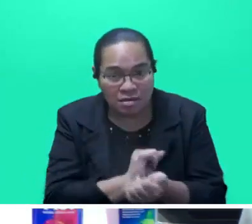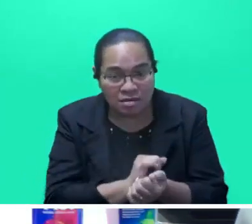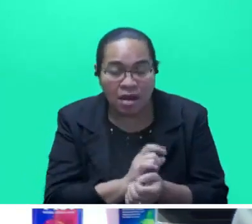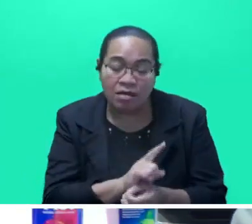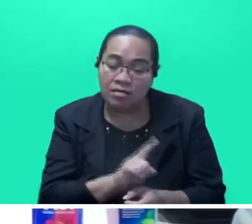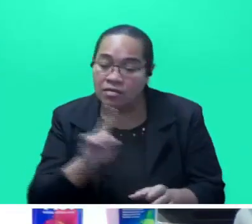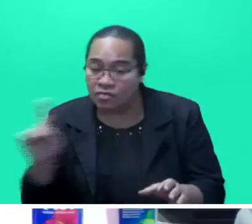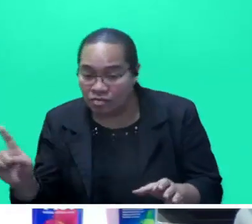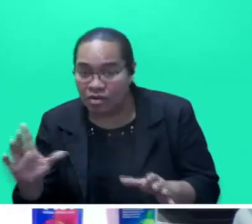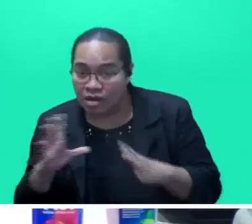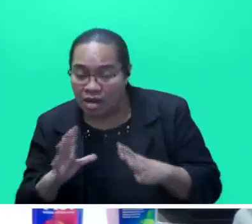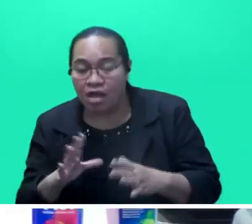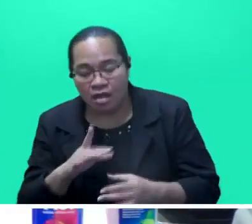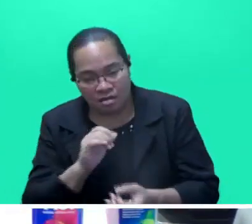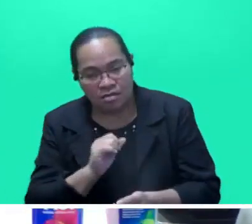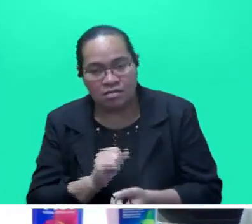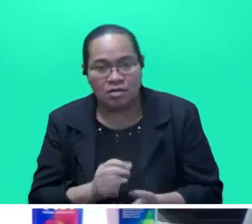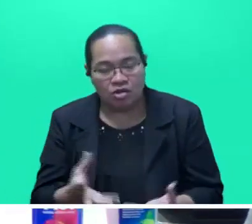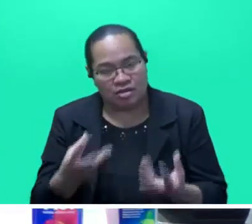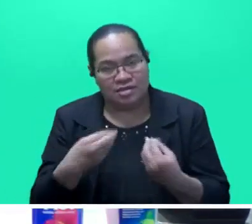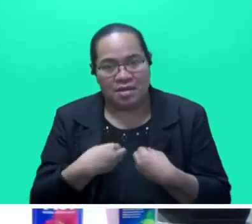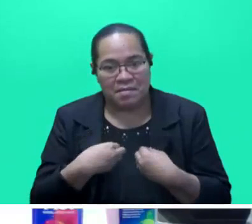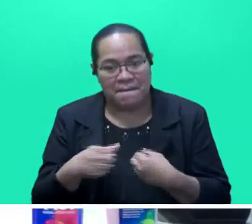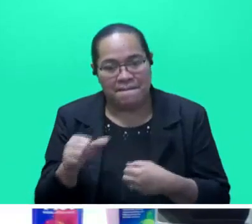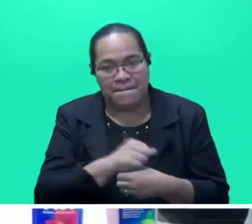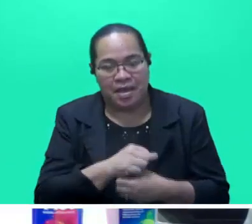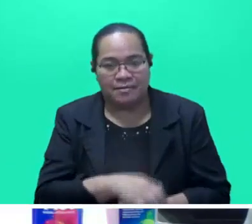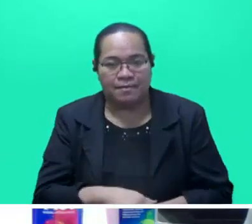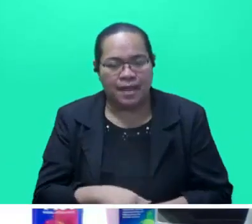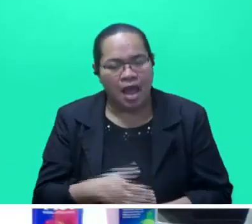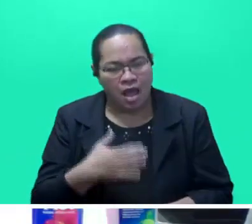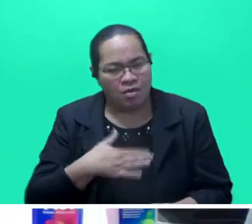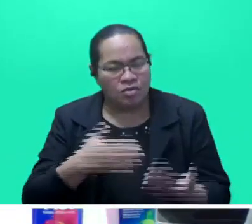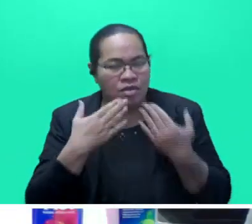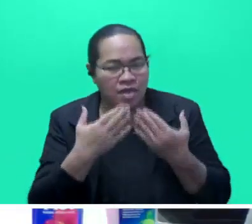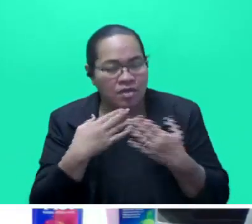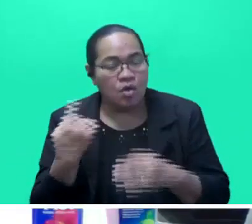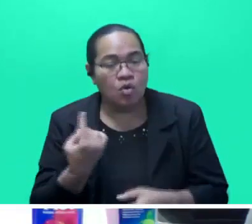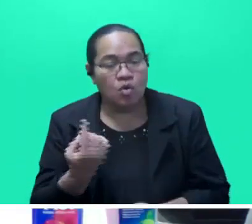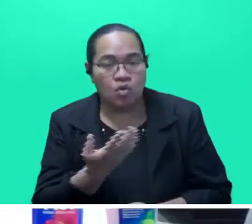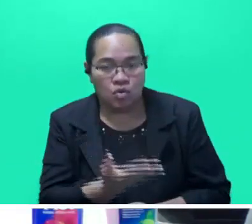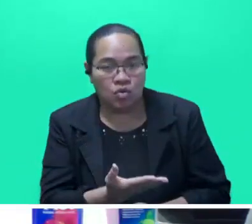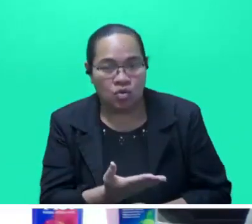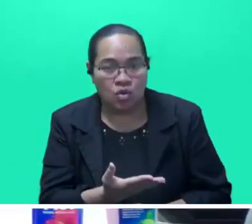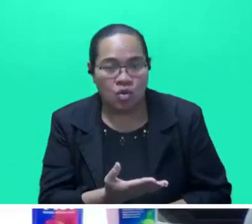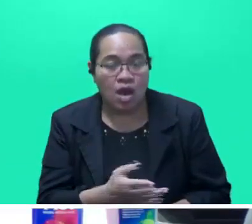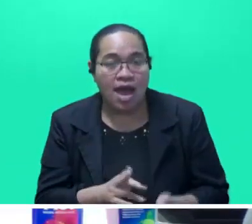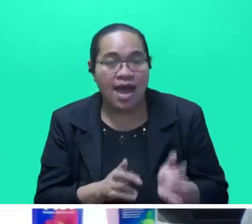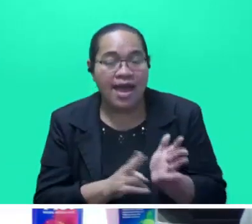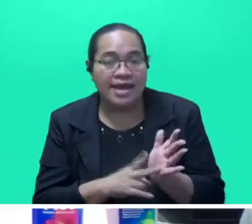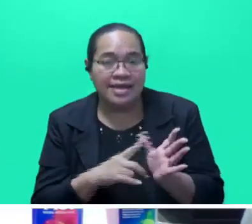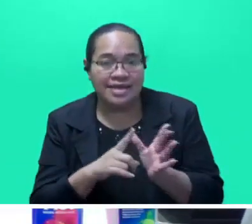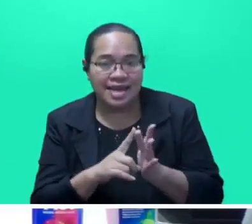Mr. Speaker, sir, the contribution made by the Honorable Rua,